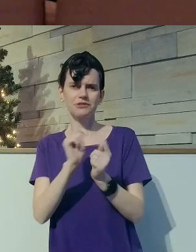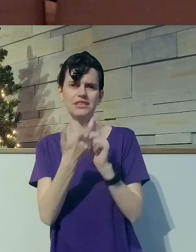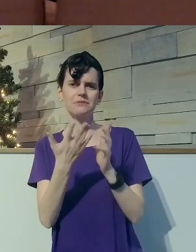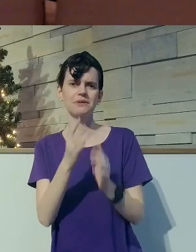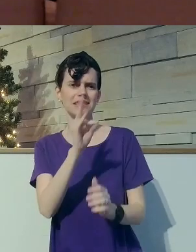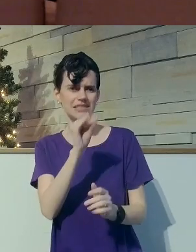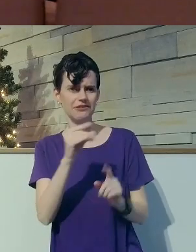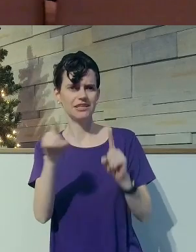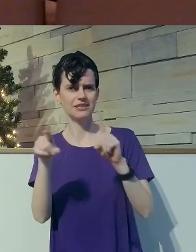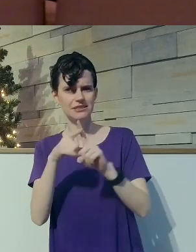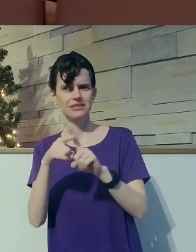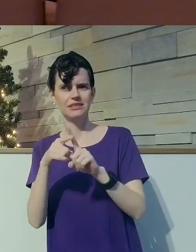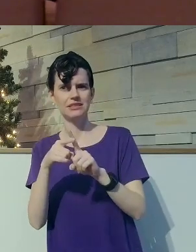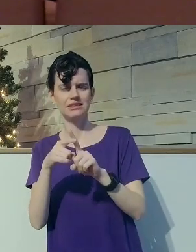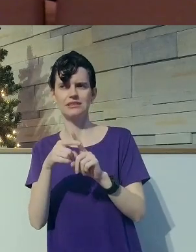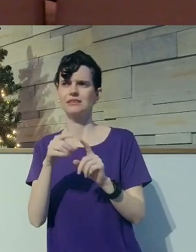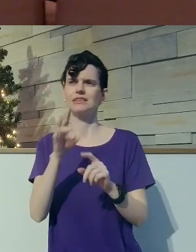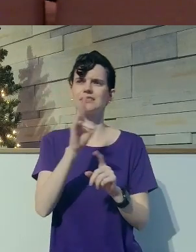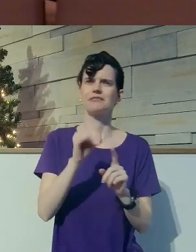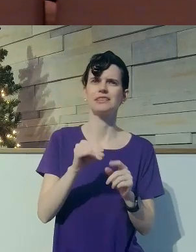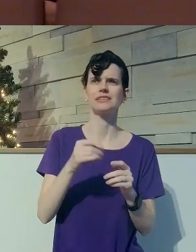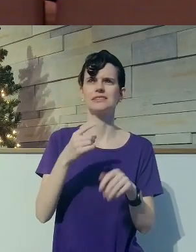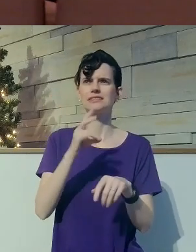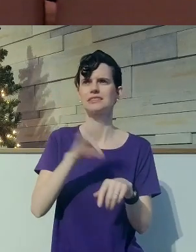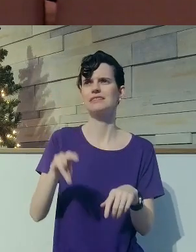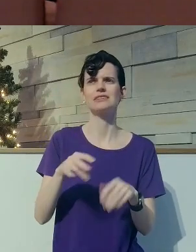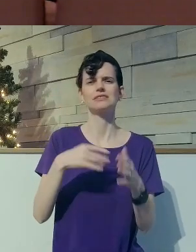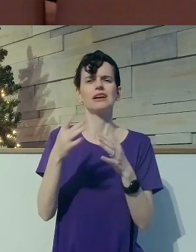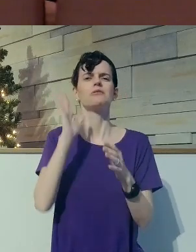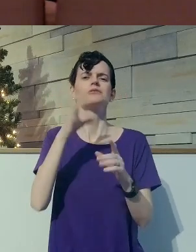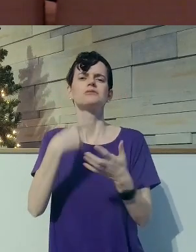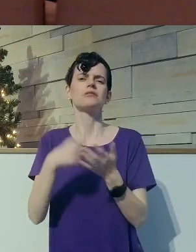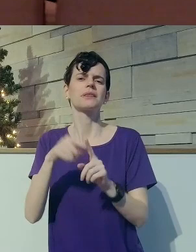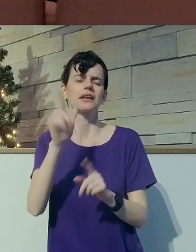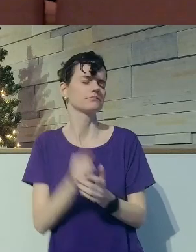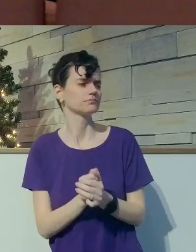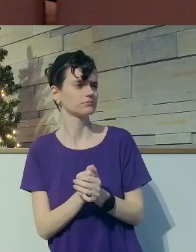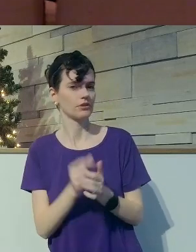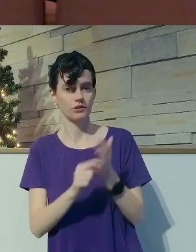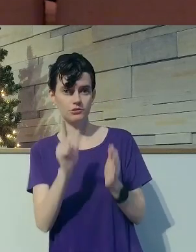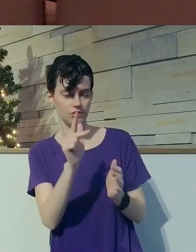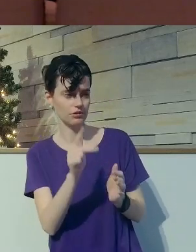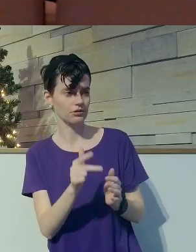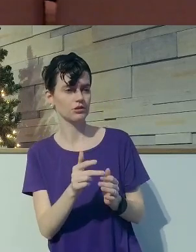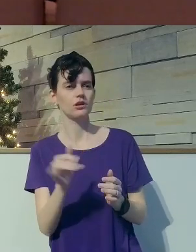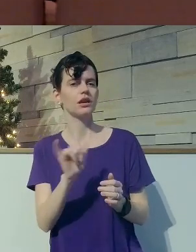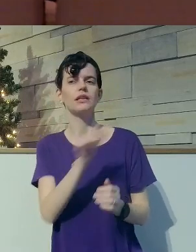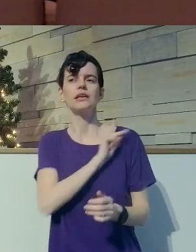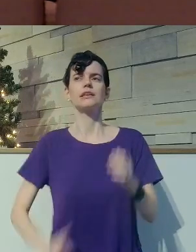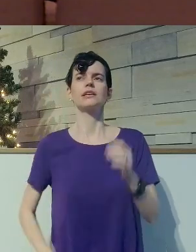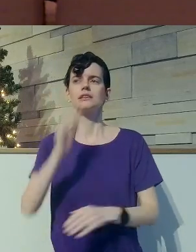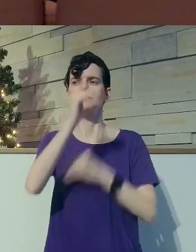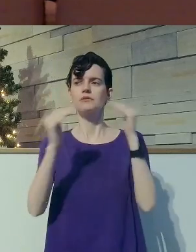say 77 times or 70 times seven. I'll talk about that in a moment. Verse 23. Therefore, the kingdom of heaven